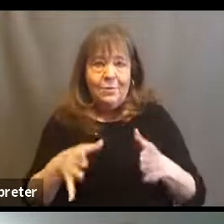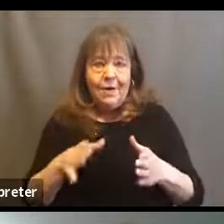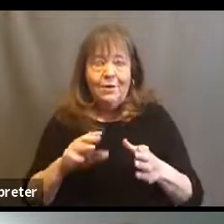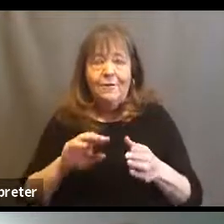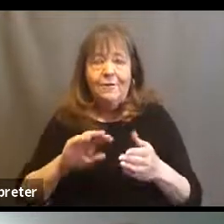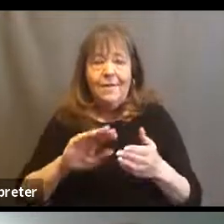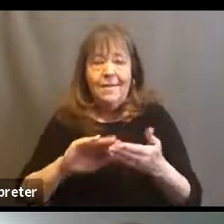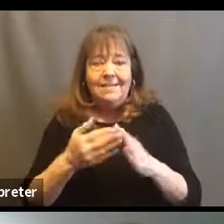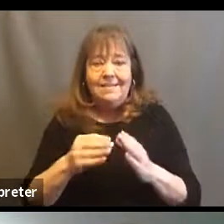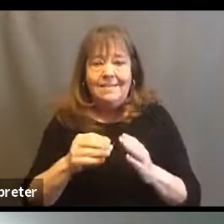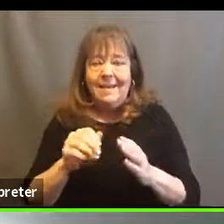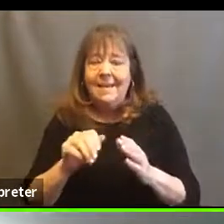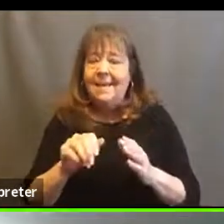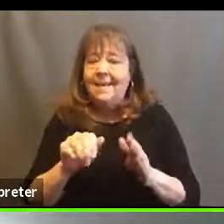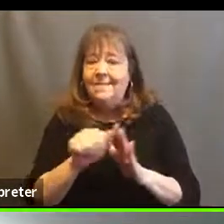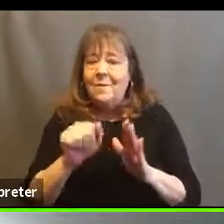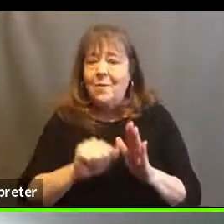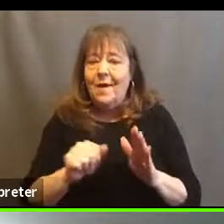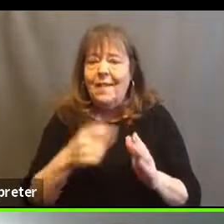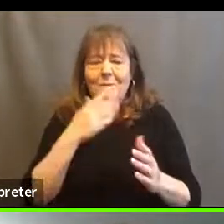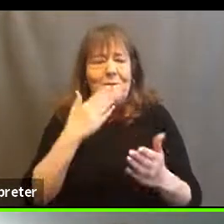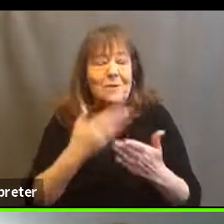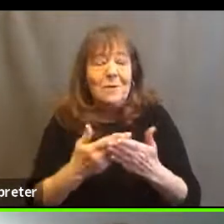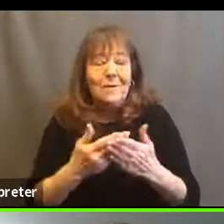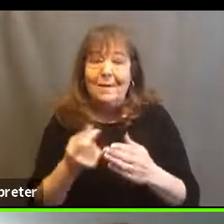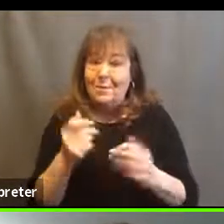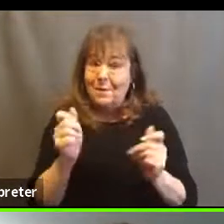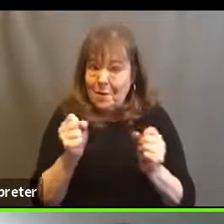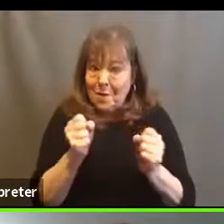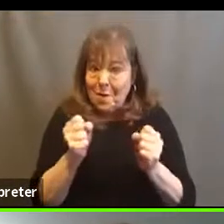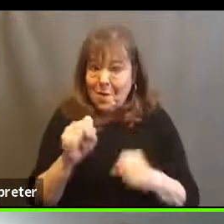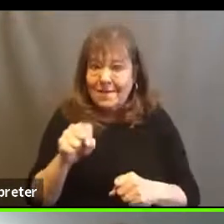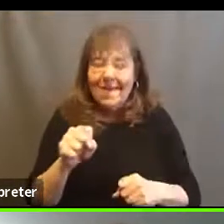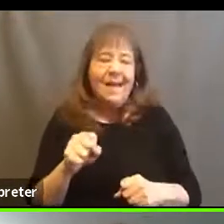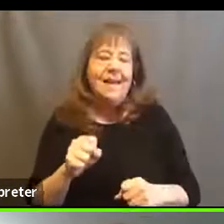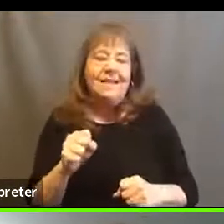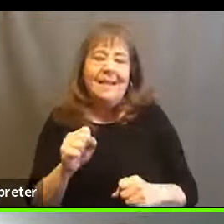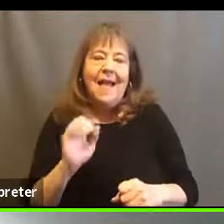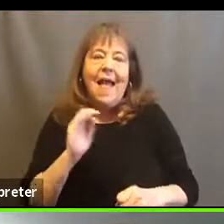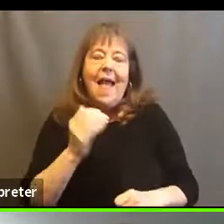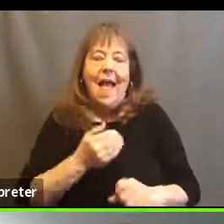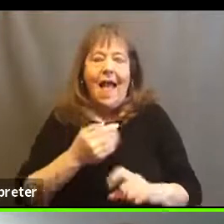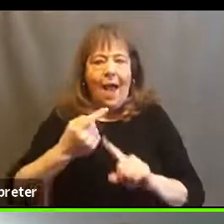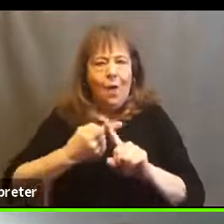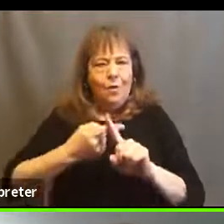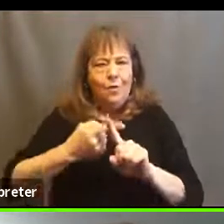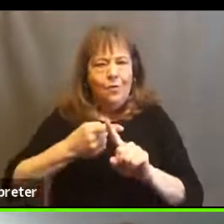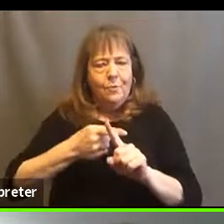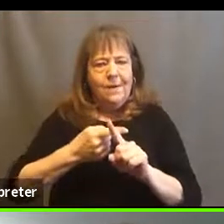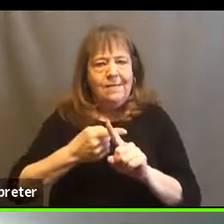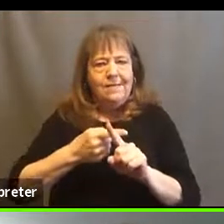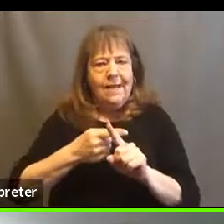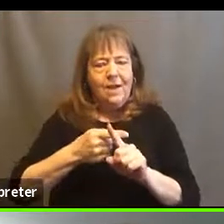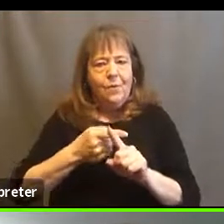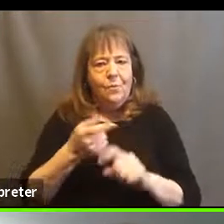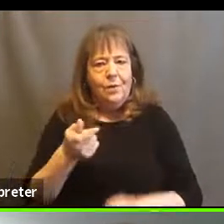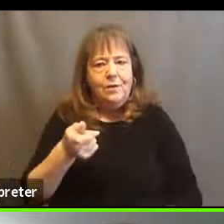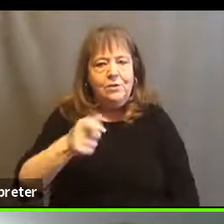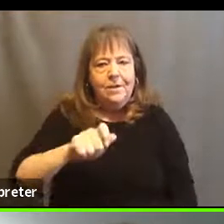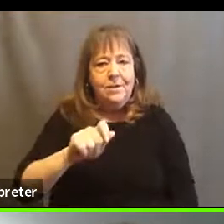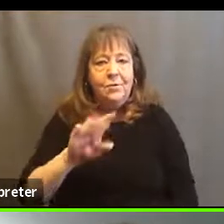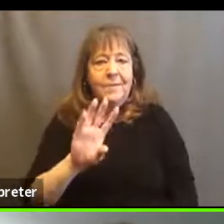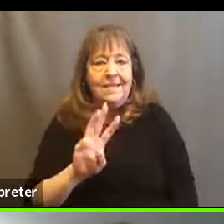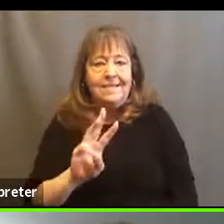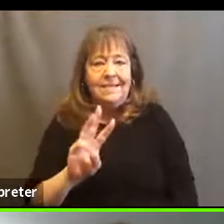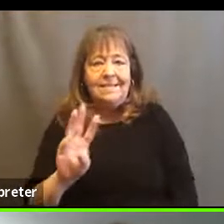how are you today? I'm good, Dave. It's a little chilly. We turned our thermostat down yesterday to about